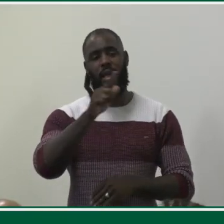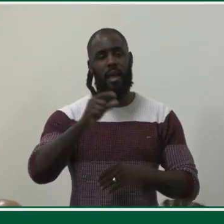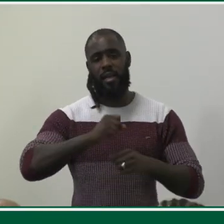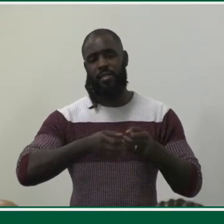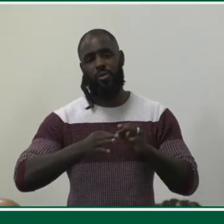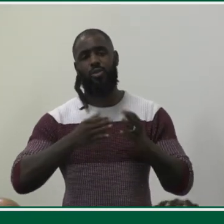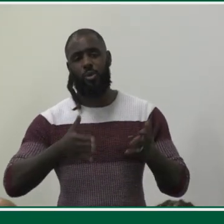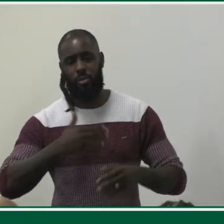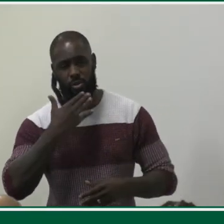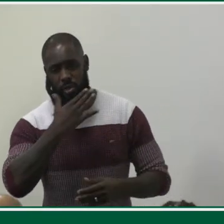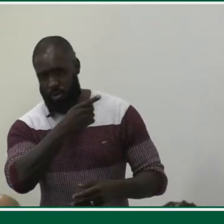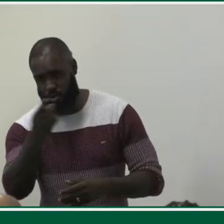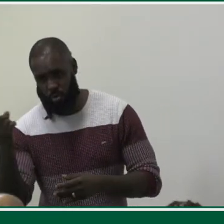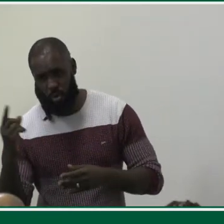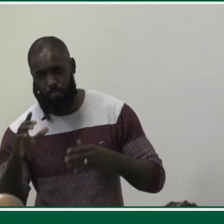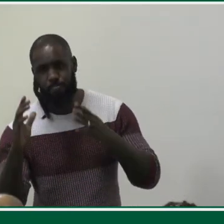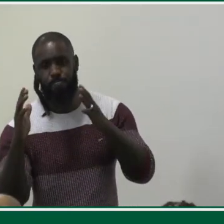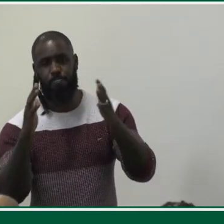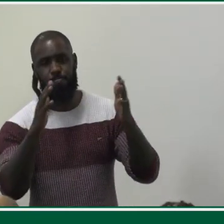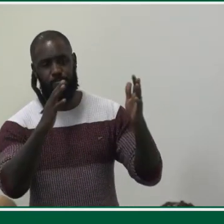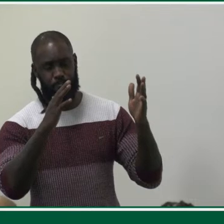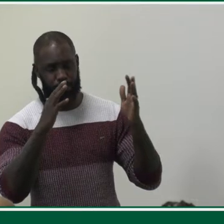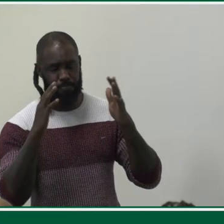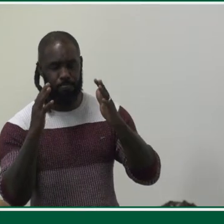So thank you to you all. All right.